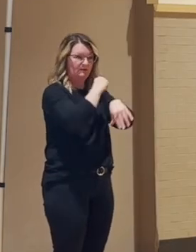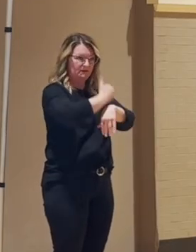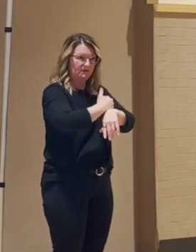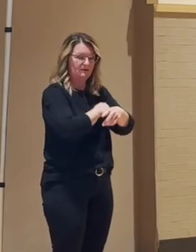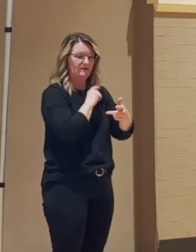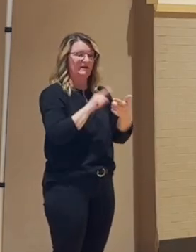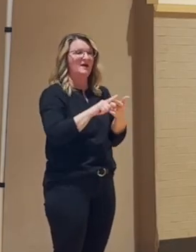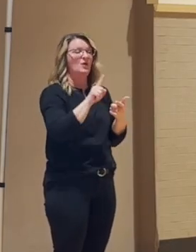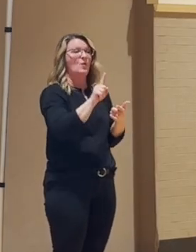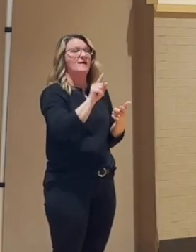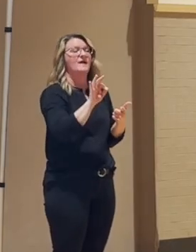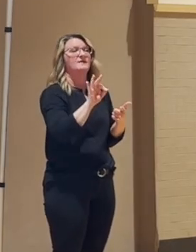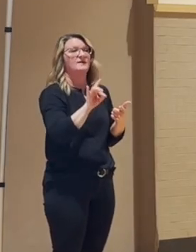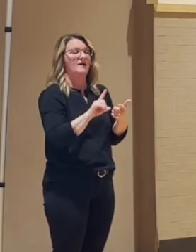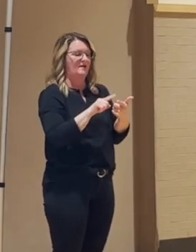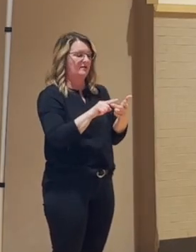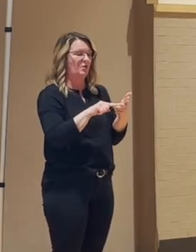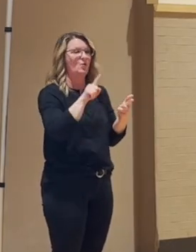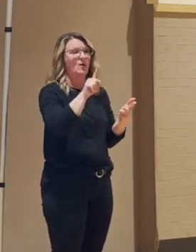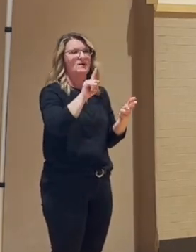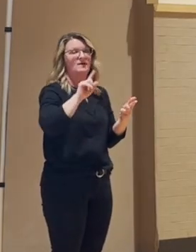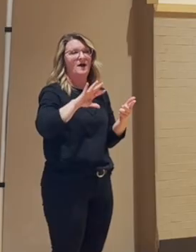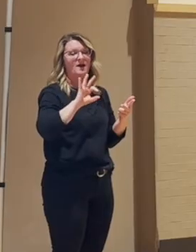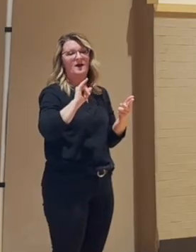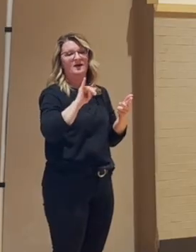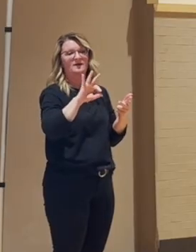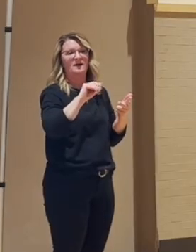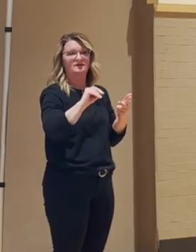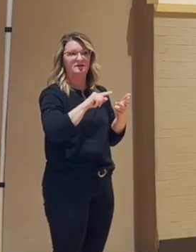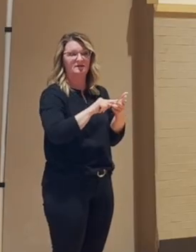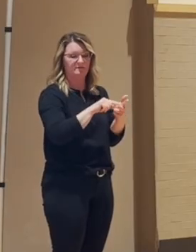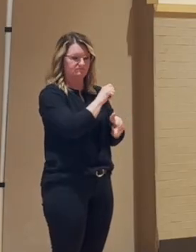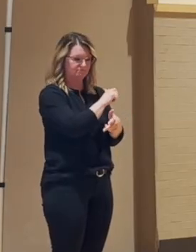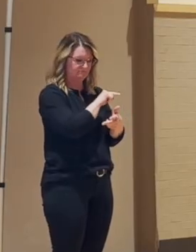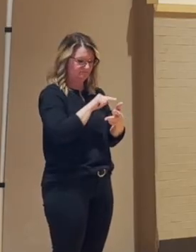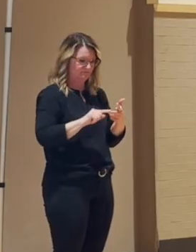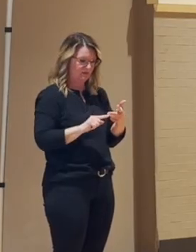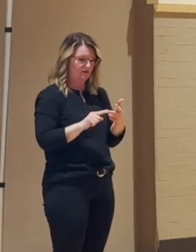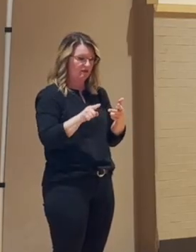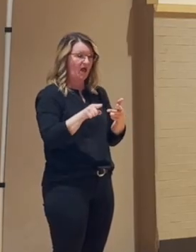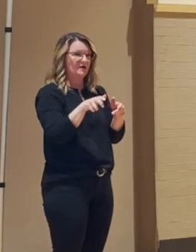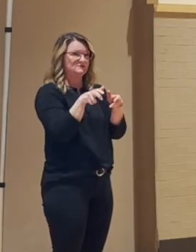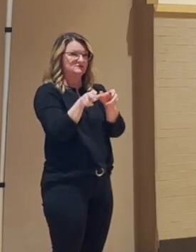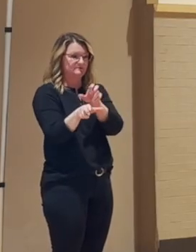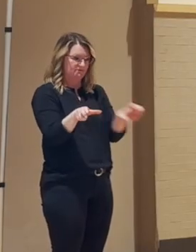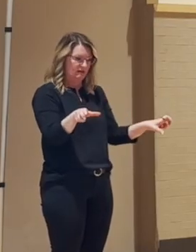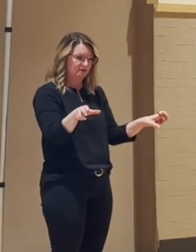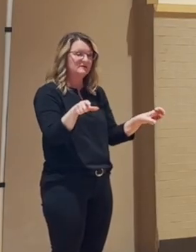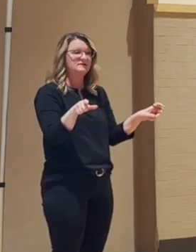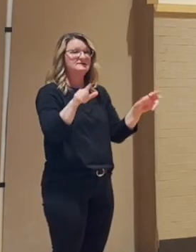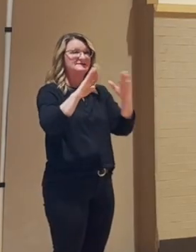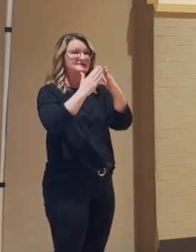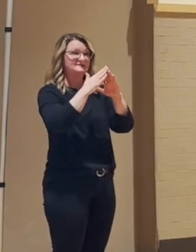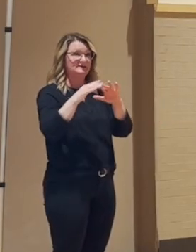the I-198 and the I-190, which essentially severed not only the city and